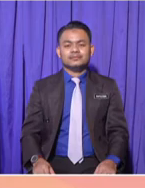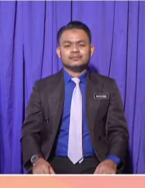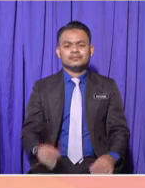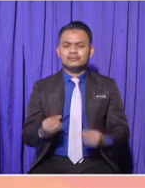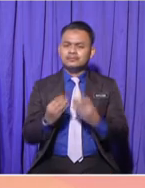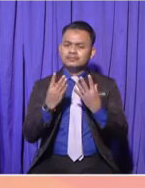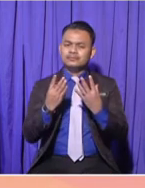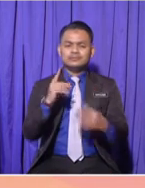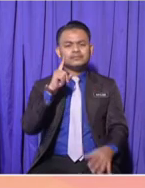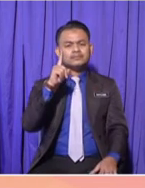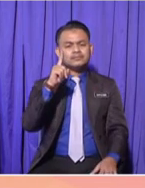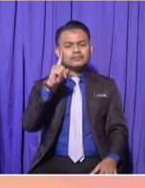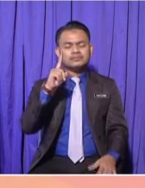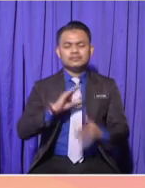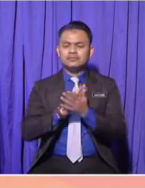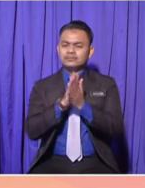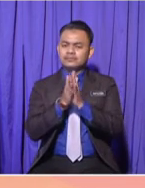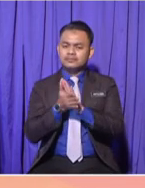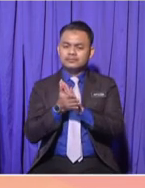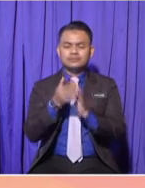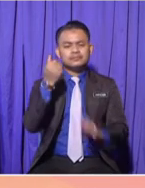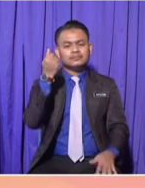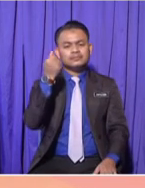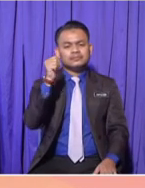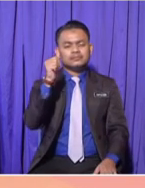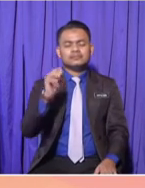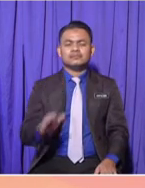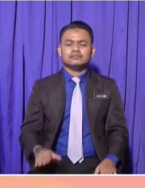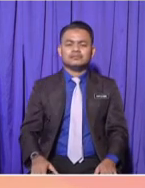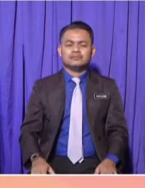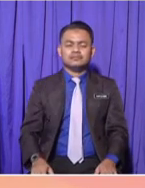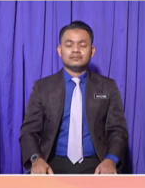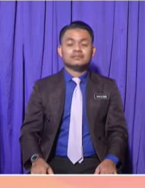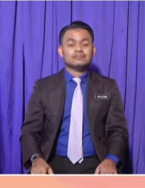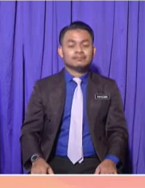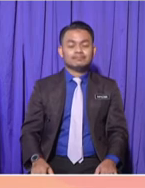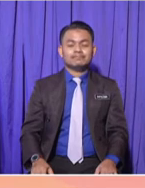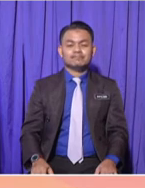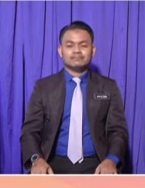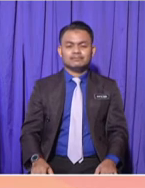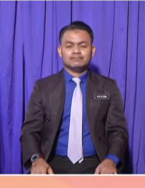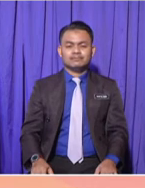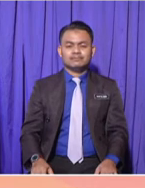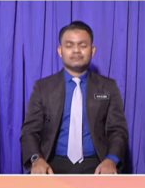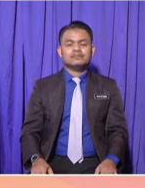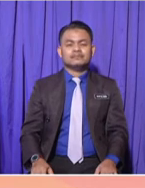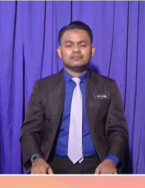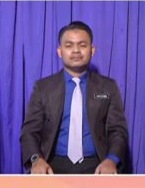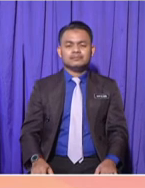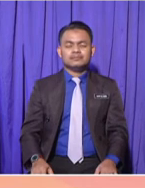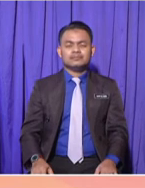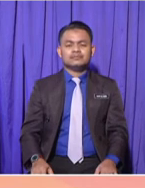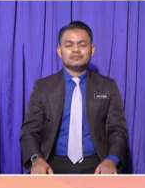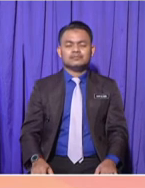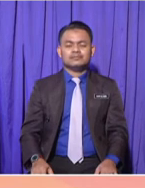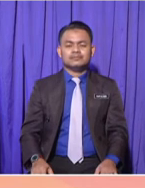How many ones will make a 10? How many ones will make a 10? How